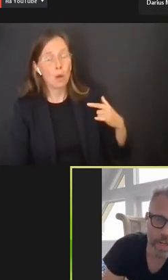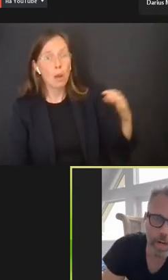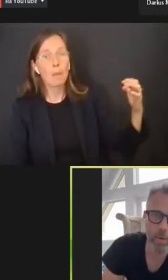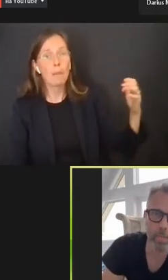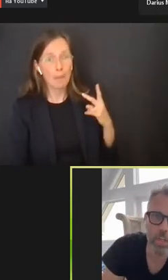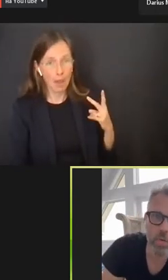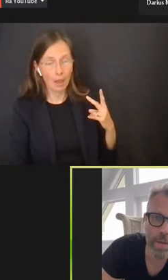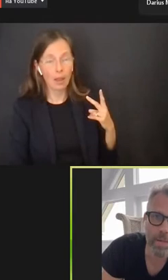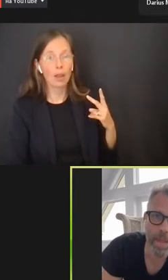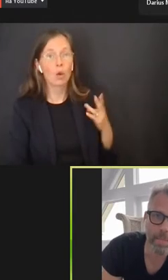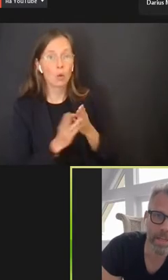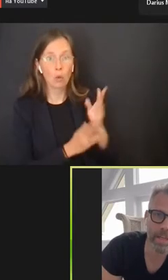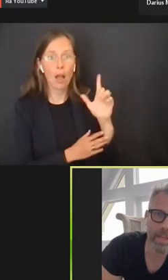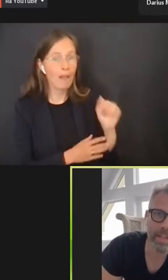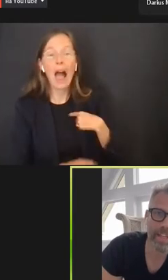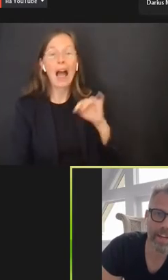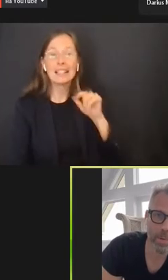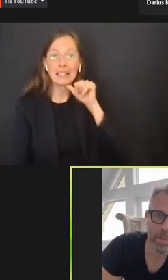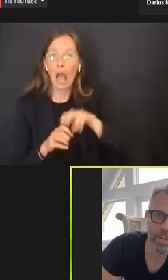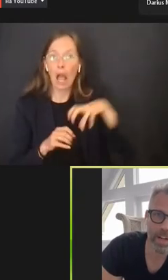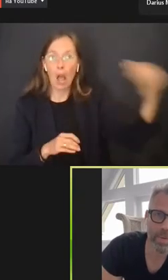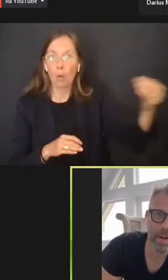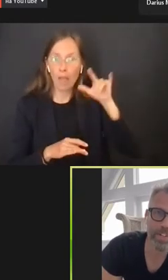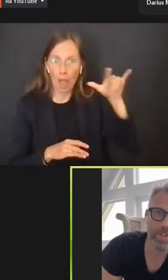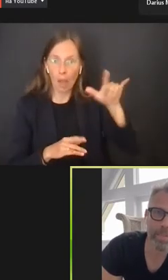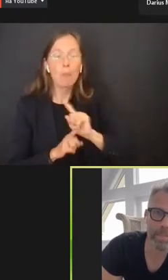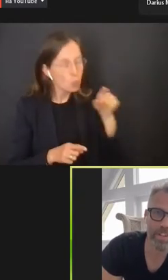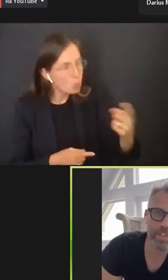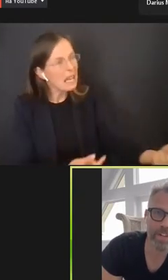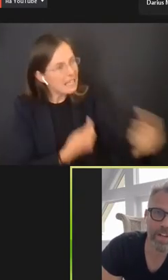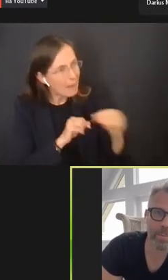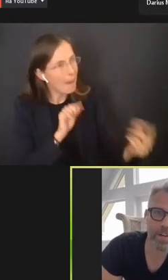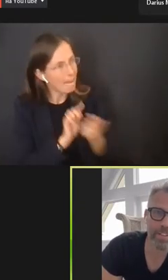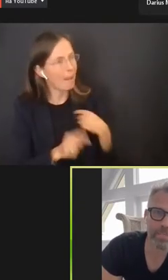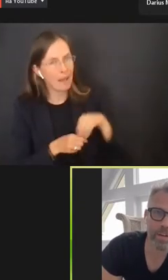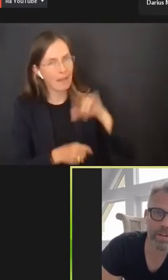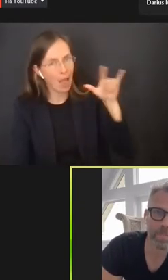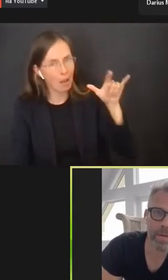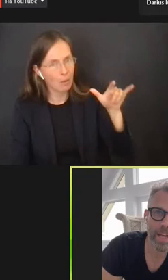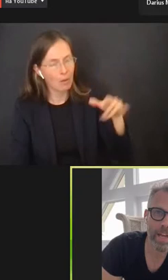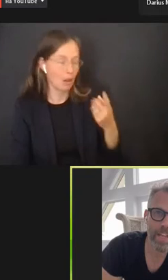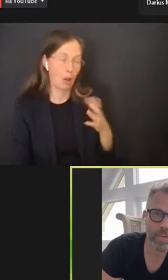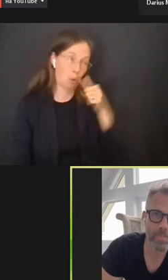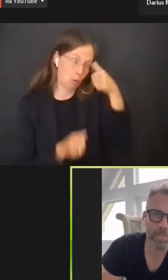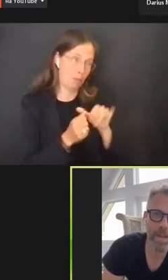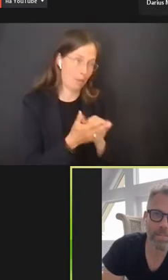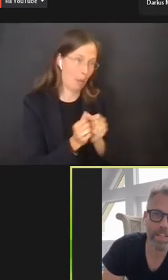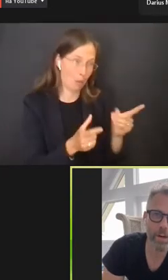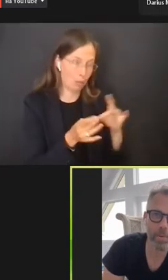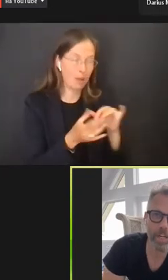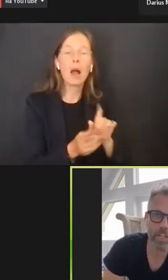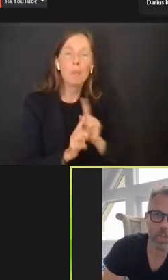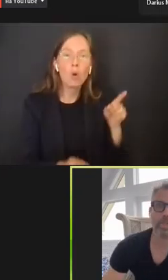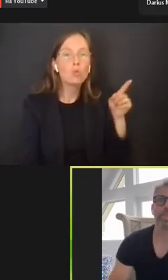out of the airport, but you came and met me in the airport. I wouldn't have remembered this if you hadn't have brought it up. You came and met me in